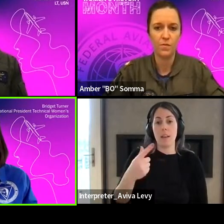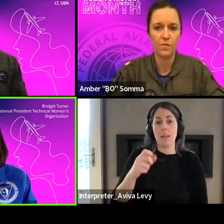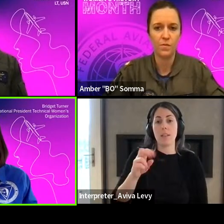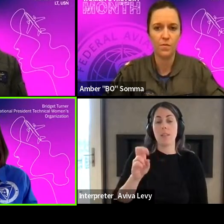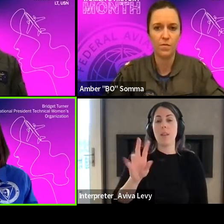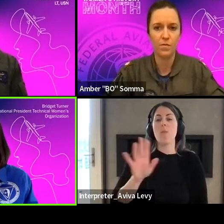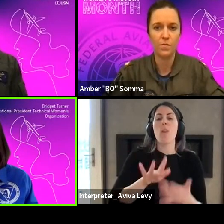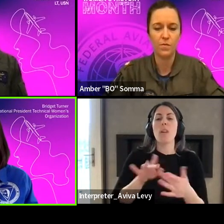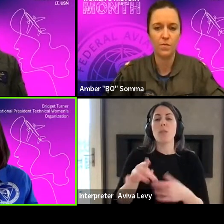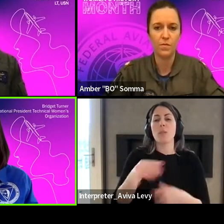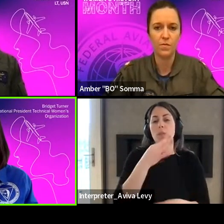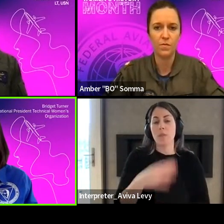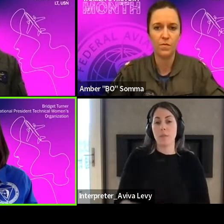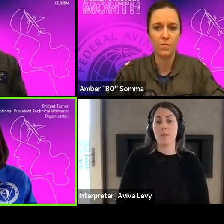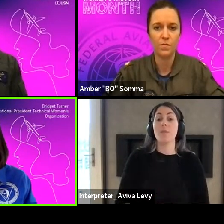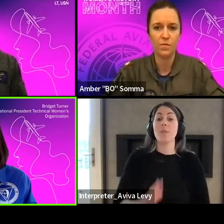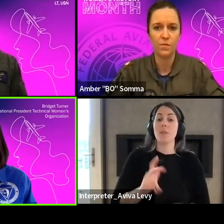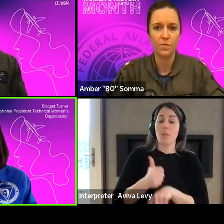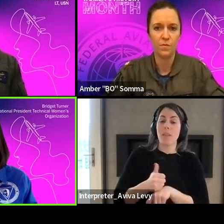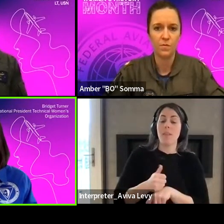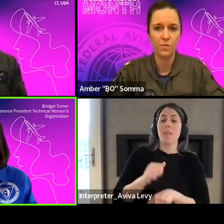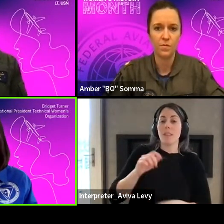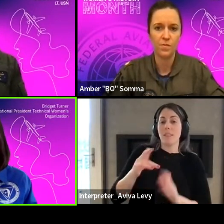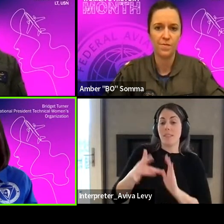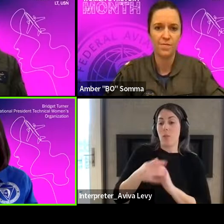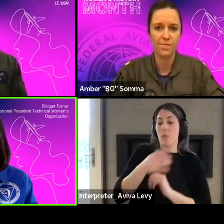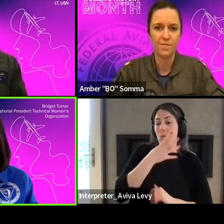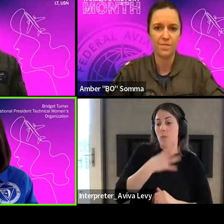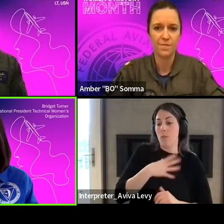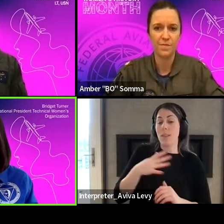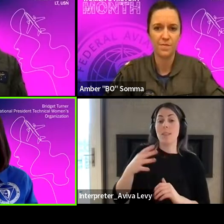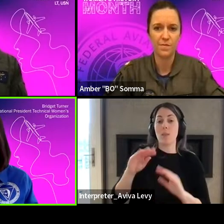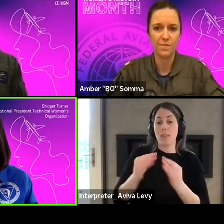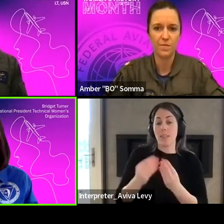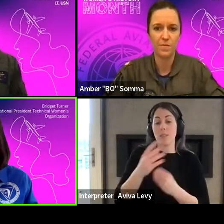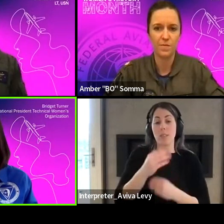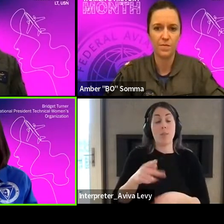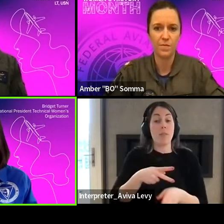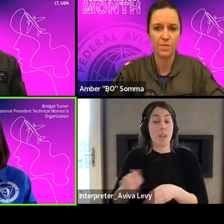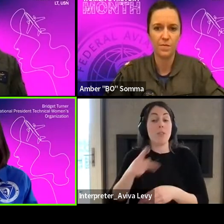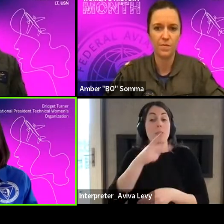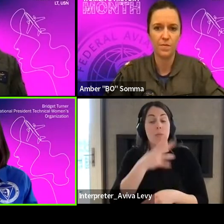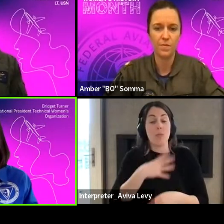on behalf of the Technical Women's Organization and the Professional Women